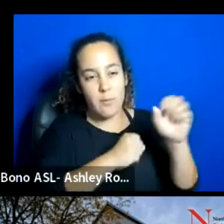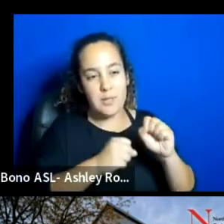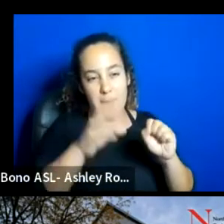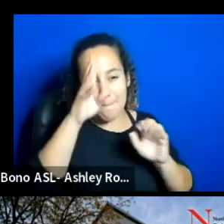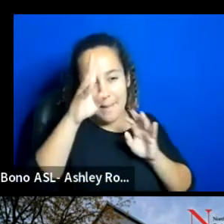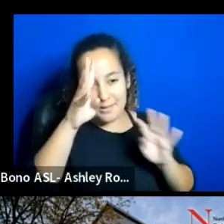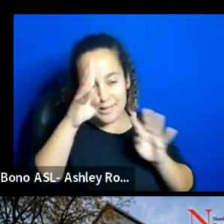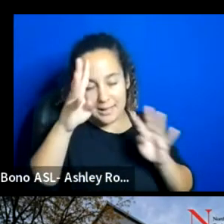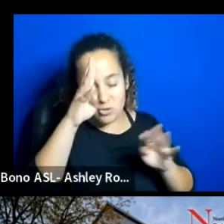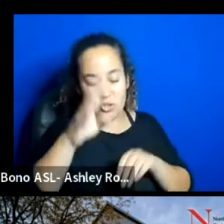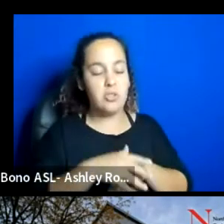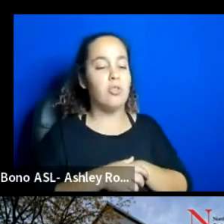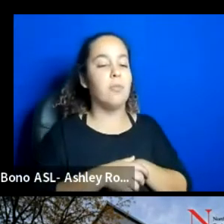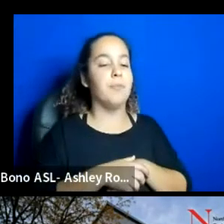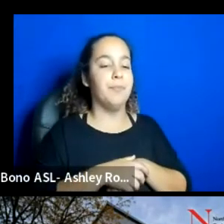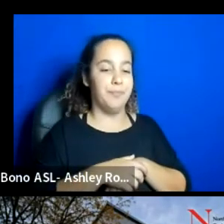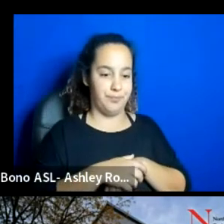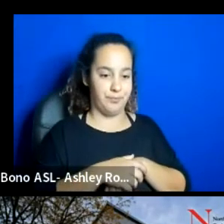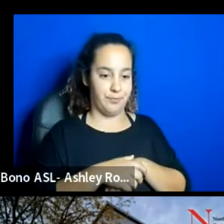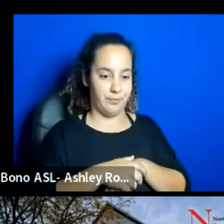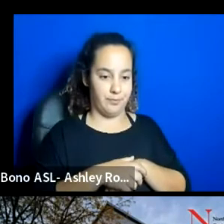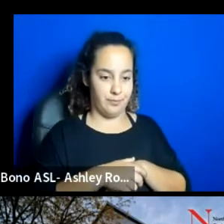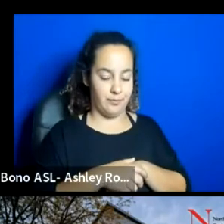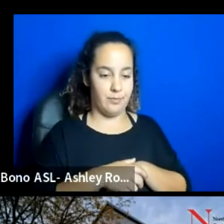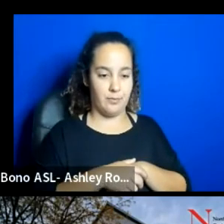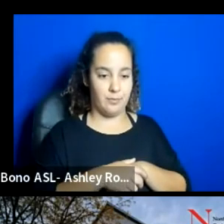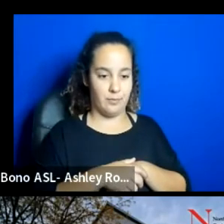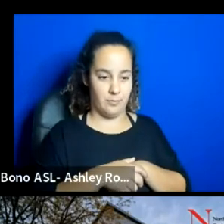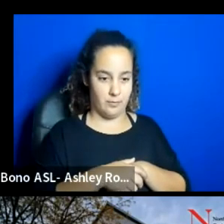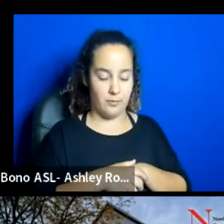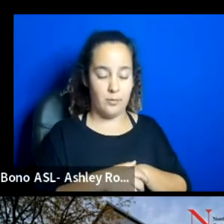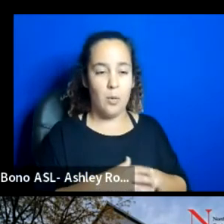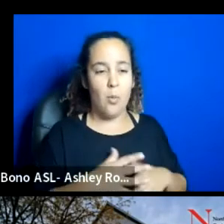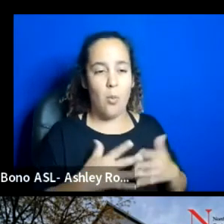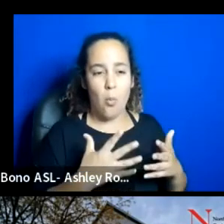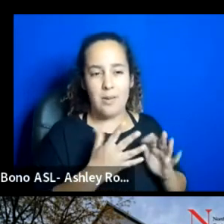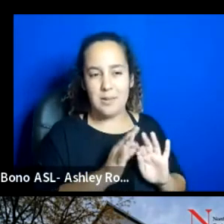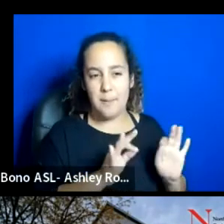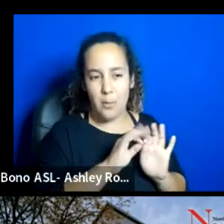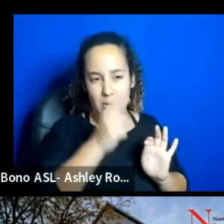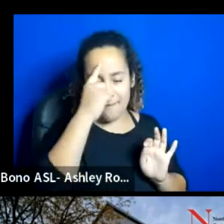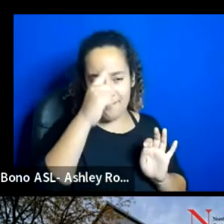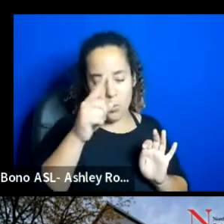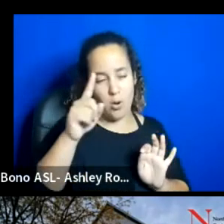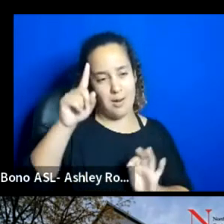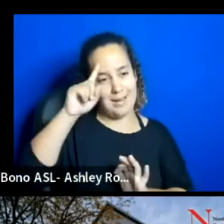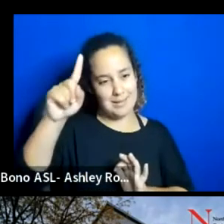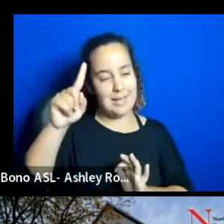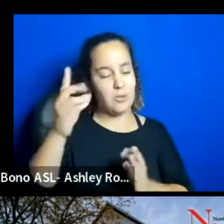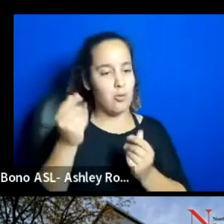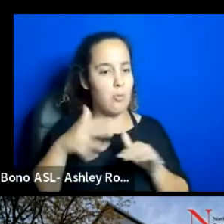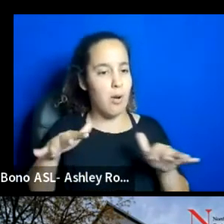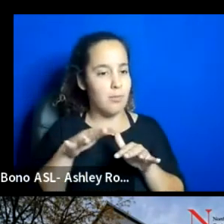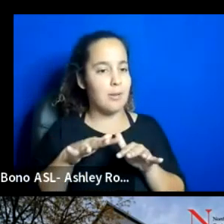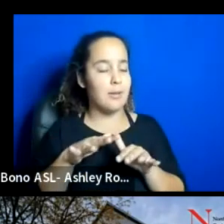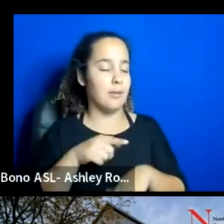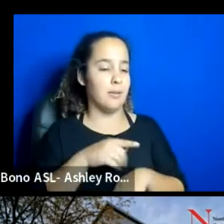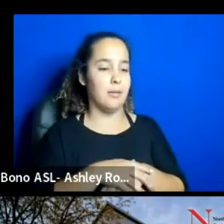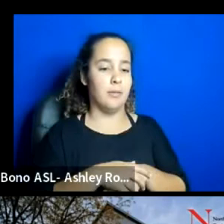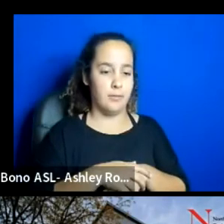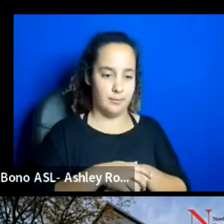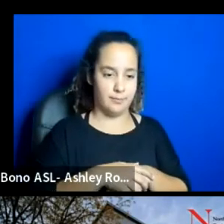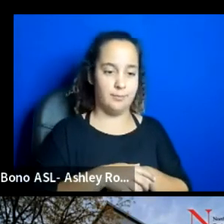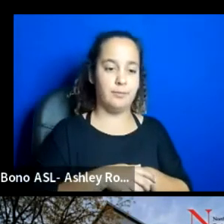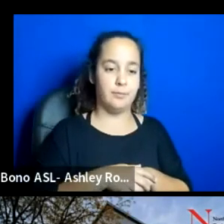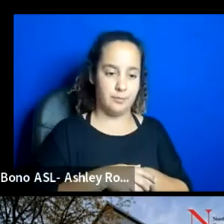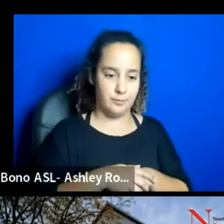underlying legal claims. What is the significance of the book for intellectual property scholarship? For me, at least, it offers a distinctive